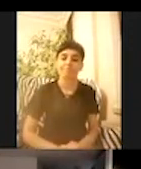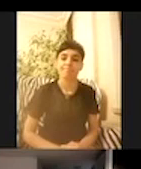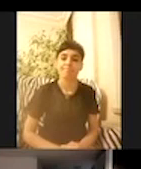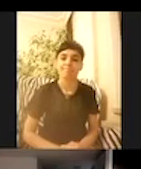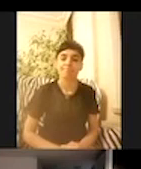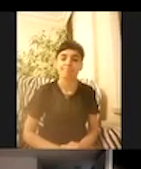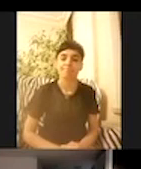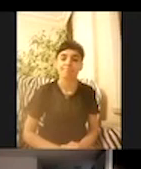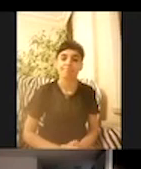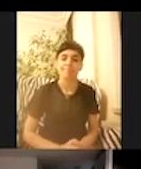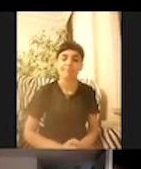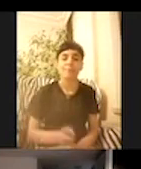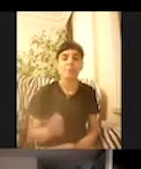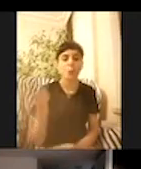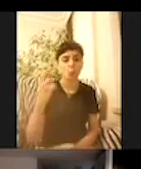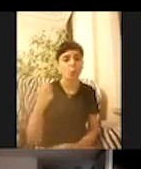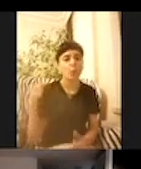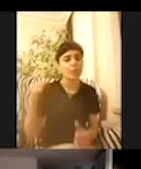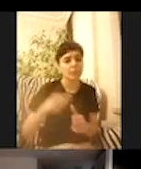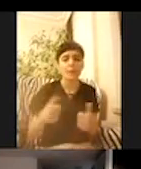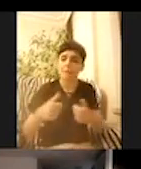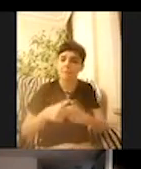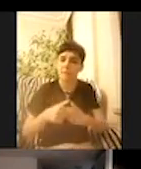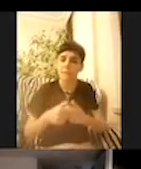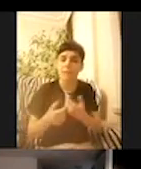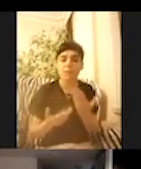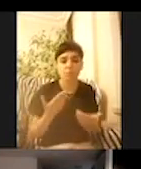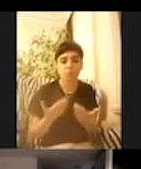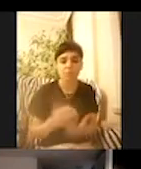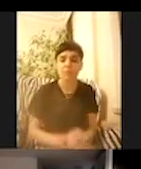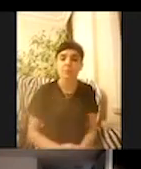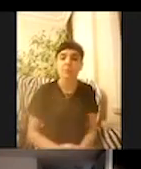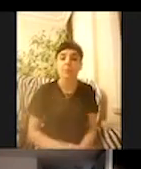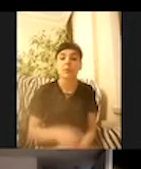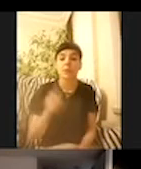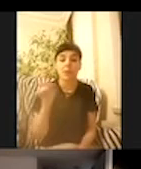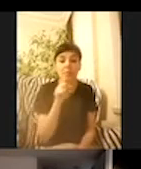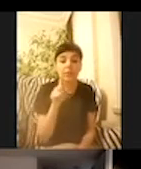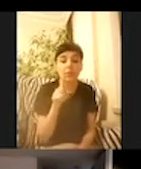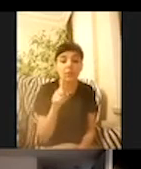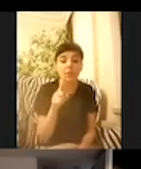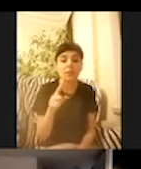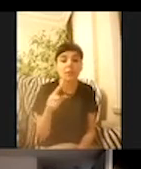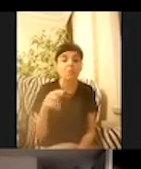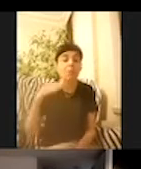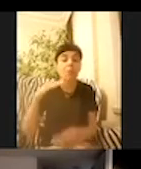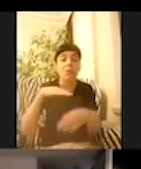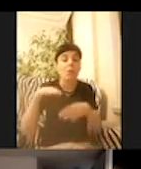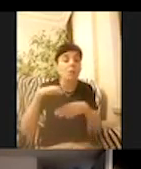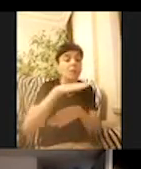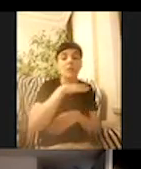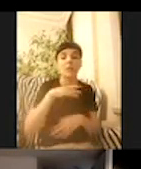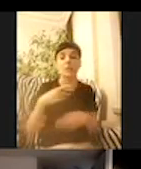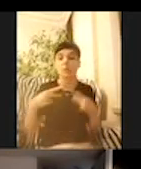seen the video of the two of you marrying in this very public and also quite commercial festival, or commercialized queer festival. And